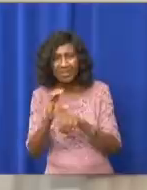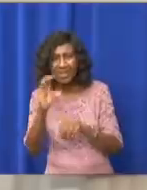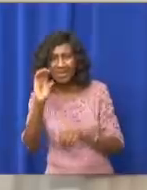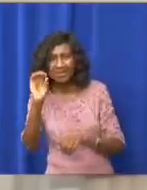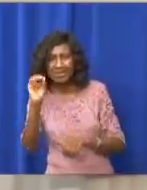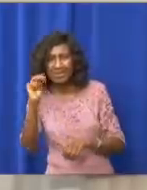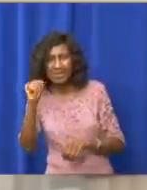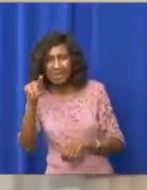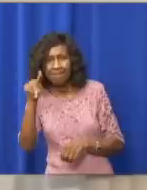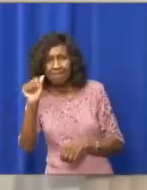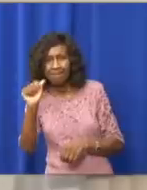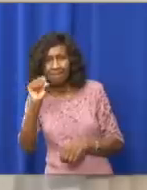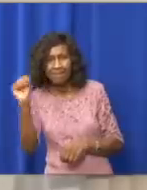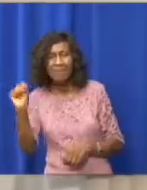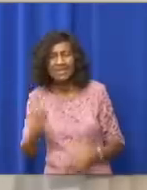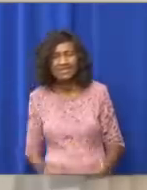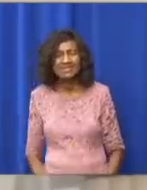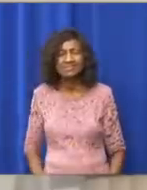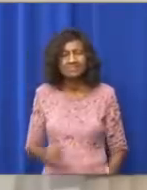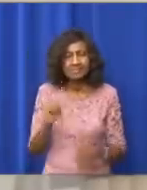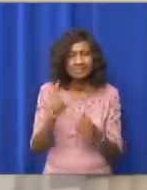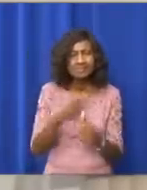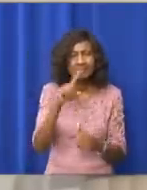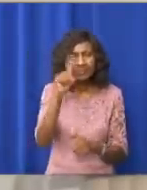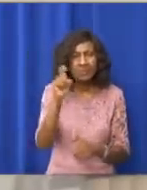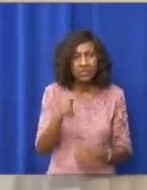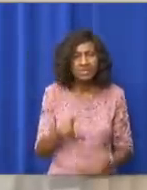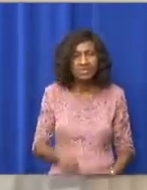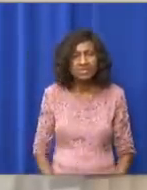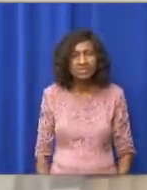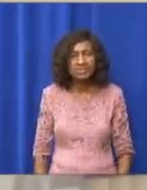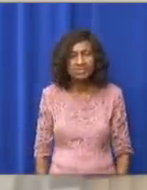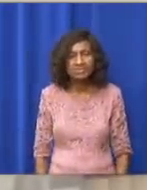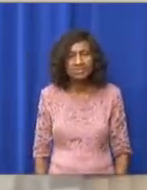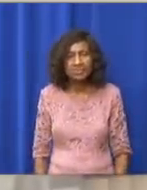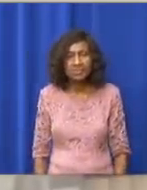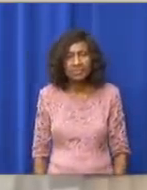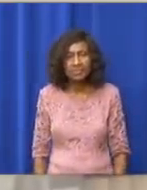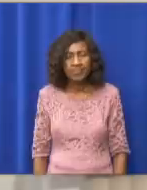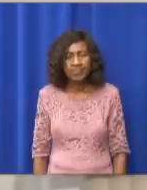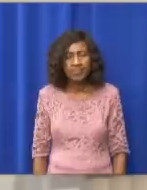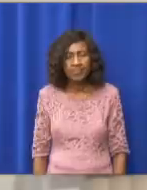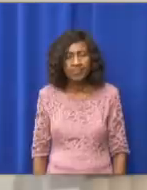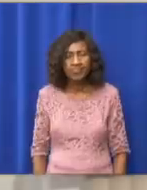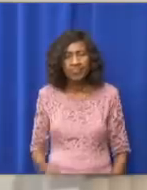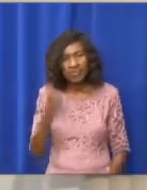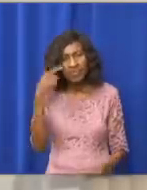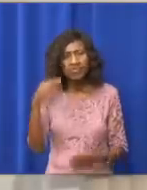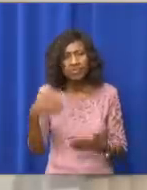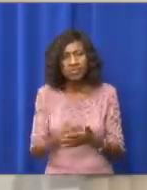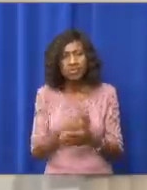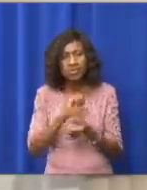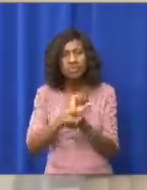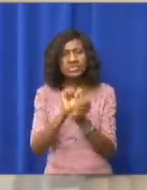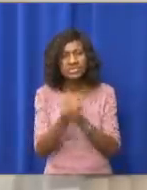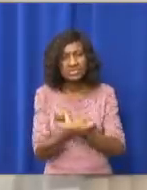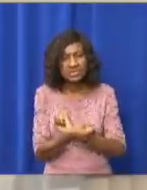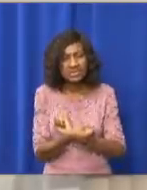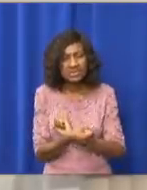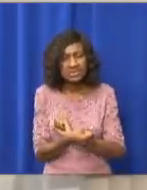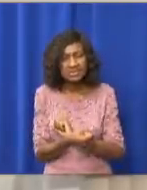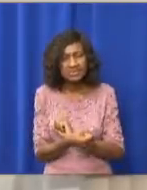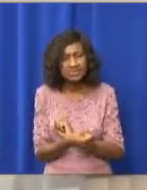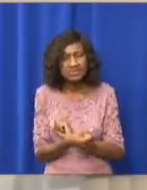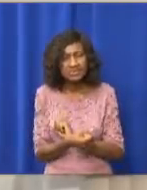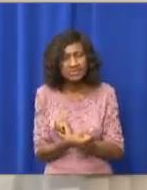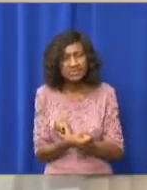Thank you, Donna. My first question, and lots of questions keep coming in for these new changes. A point of